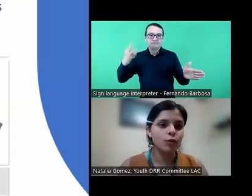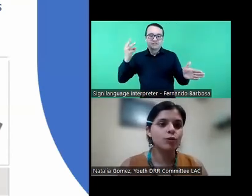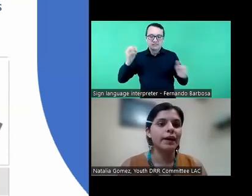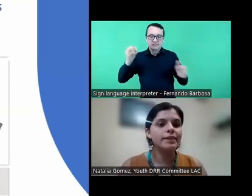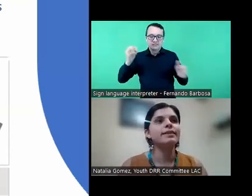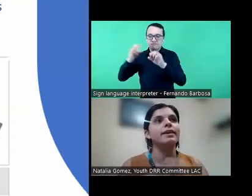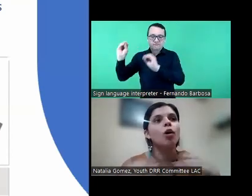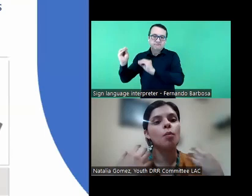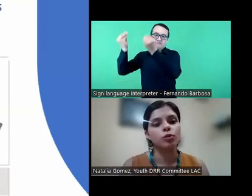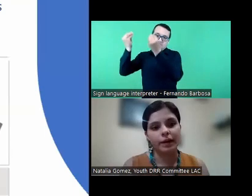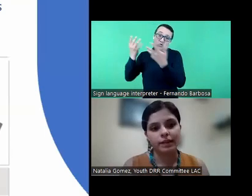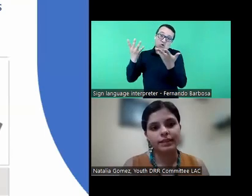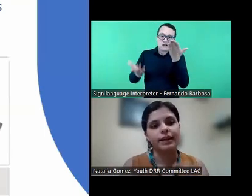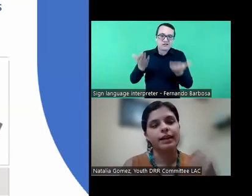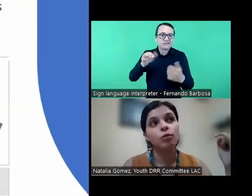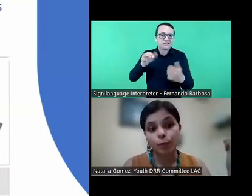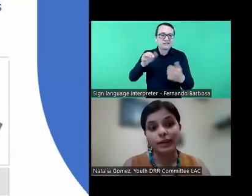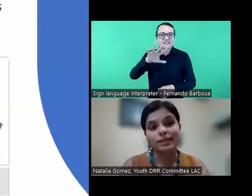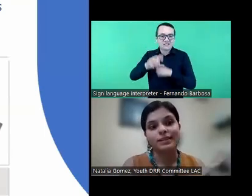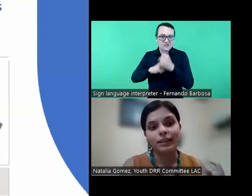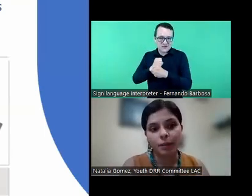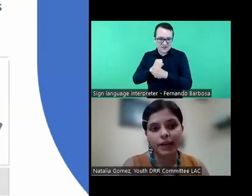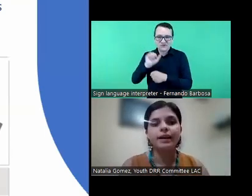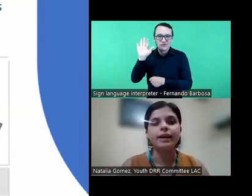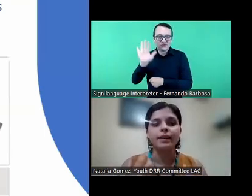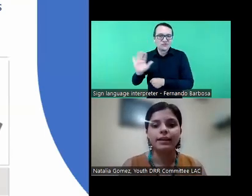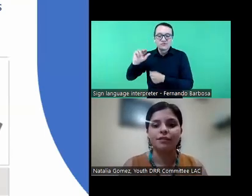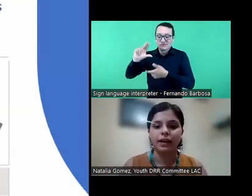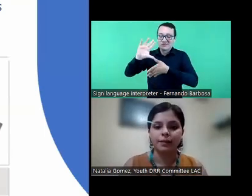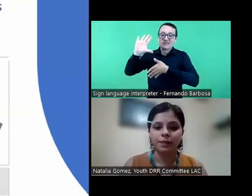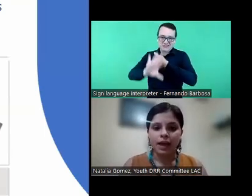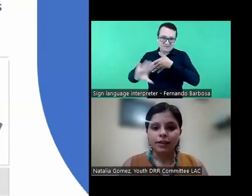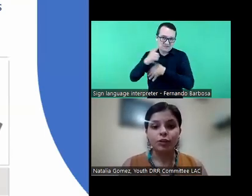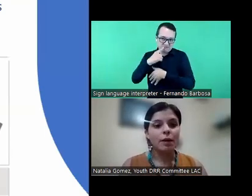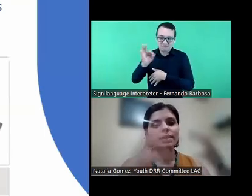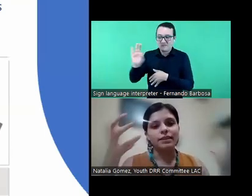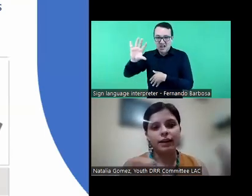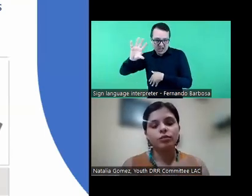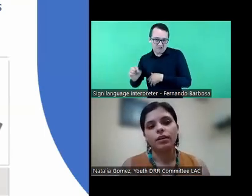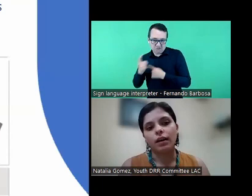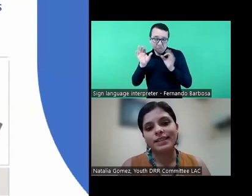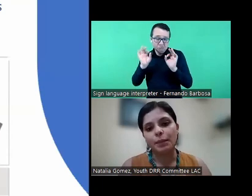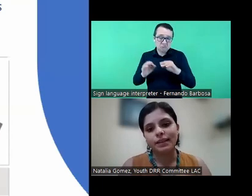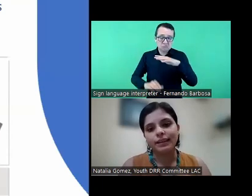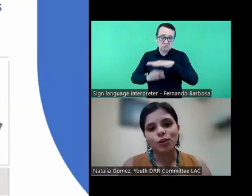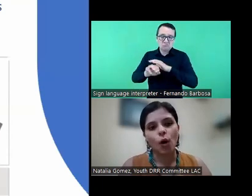of age or up to 35 years in some countries, as some Latin American countries and African countries.